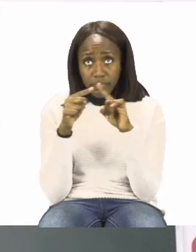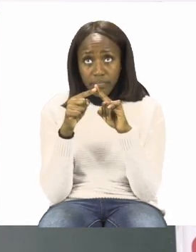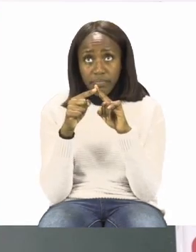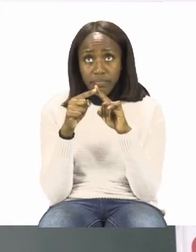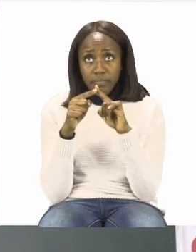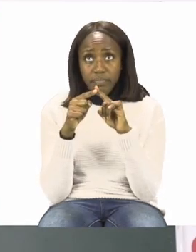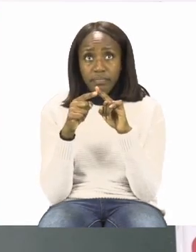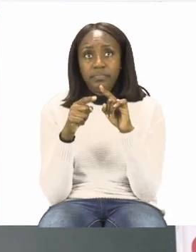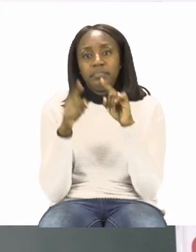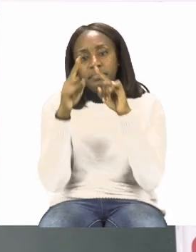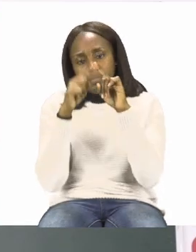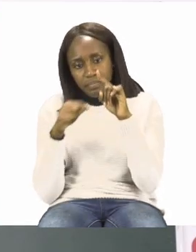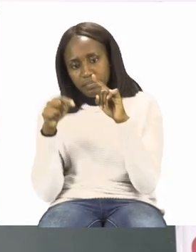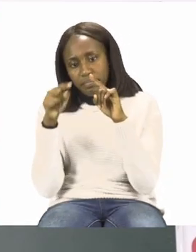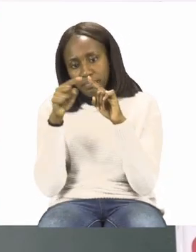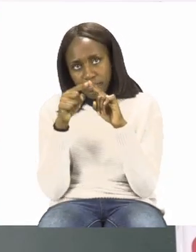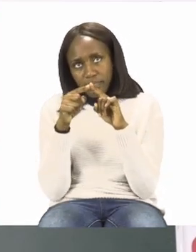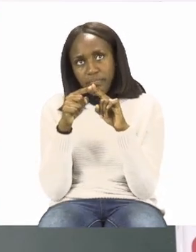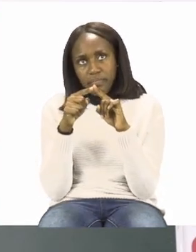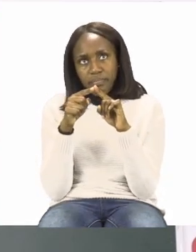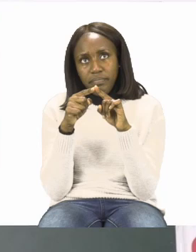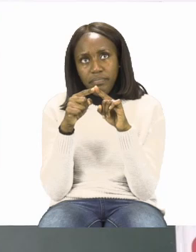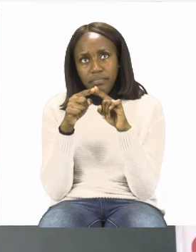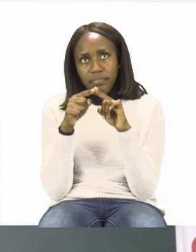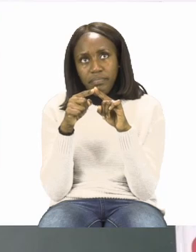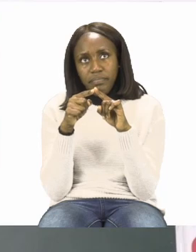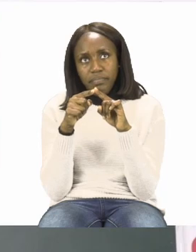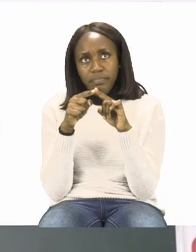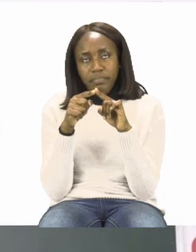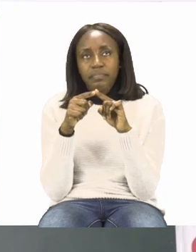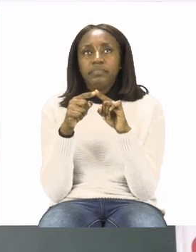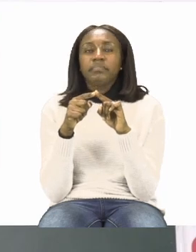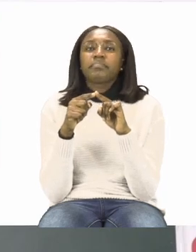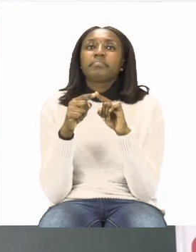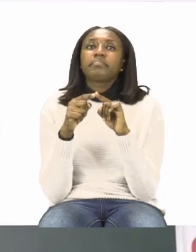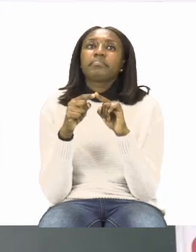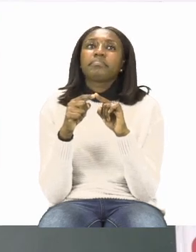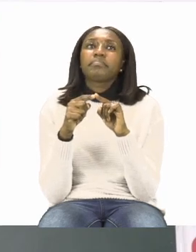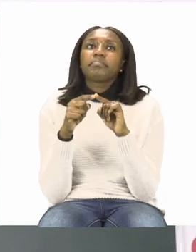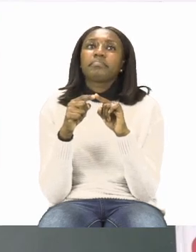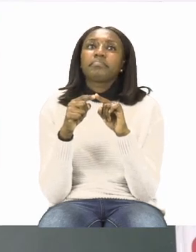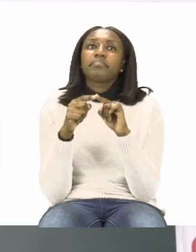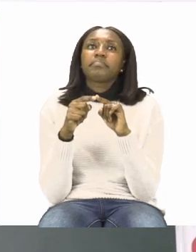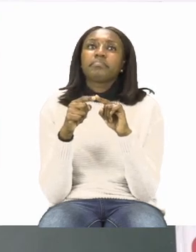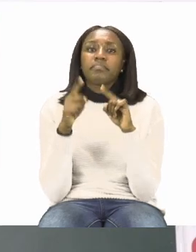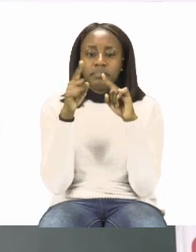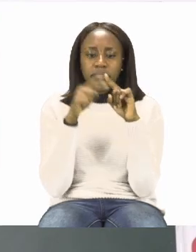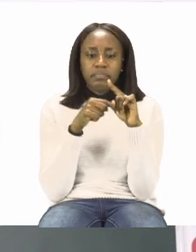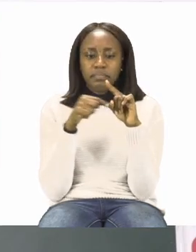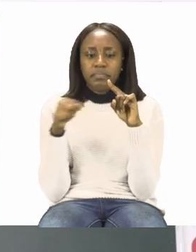triangles and circles. Let's say it together,